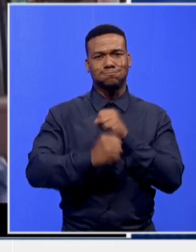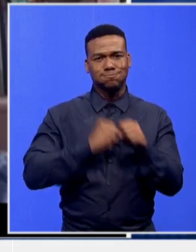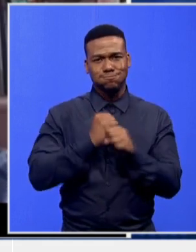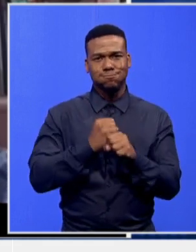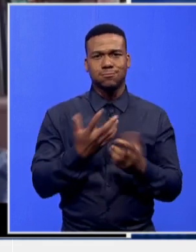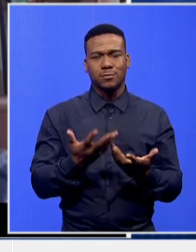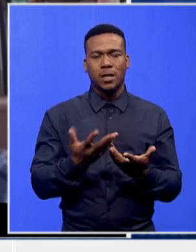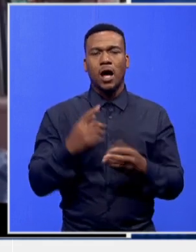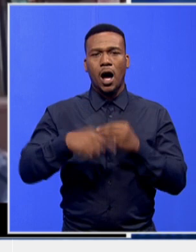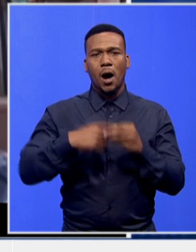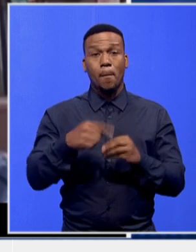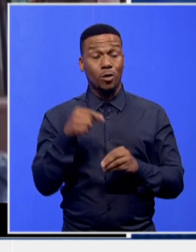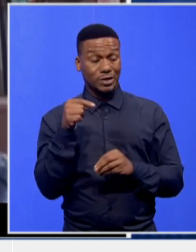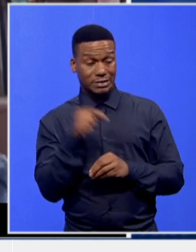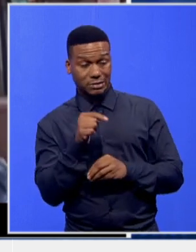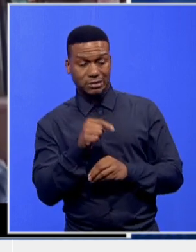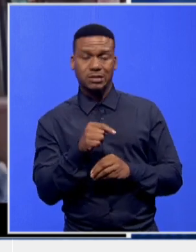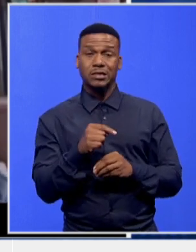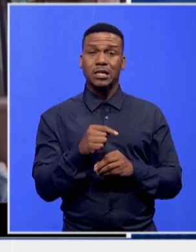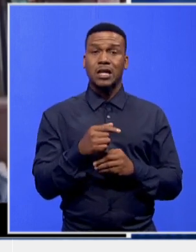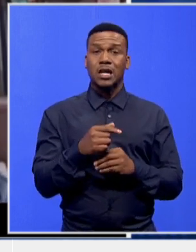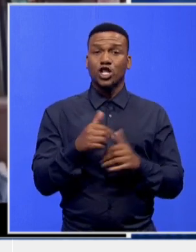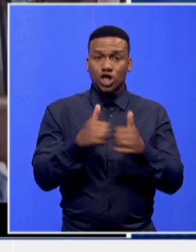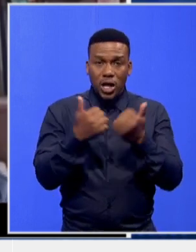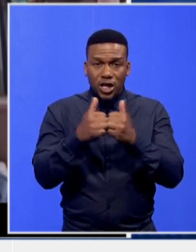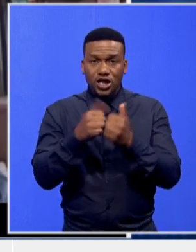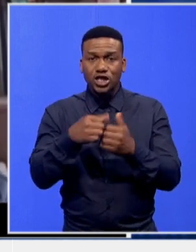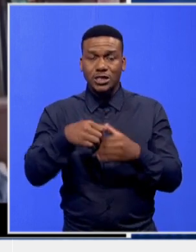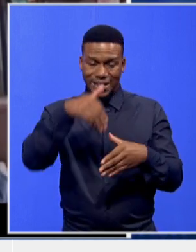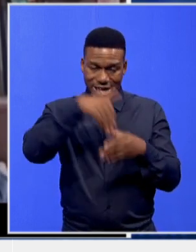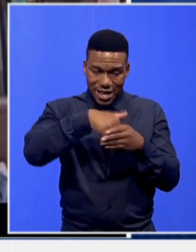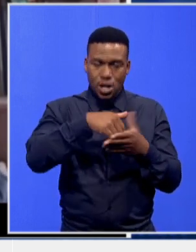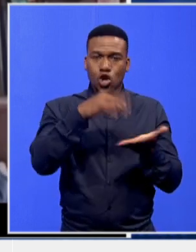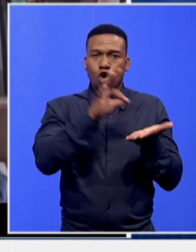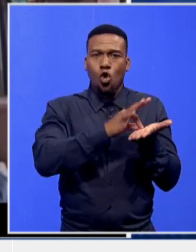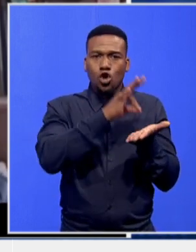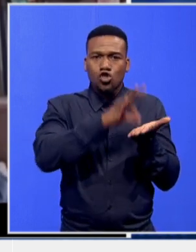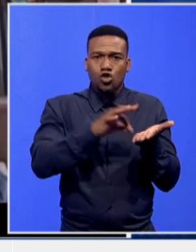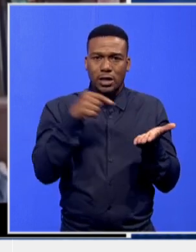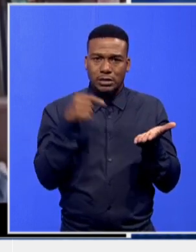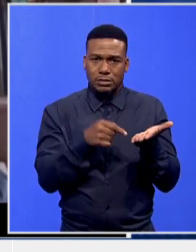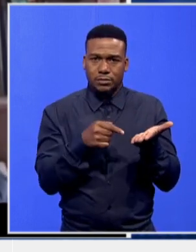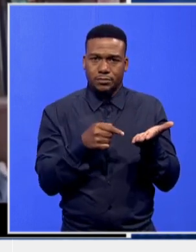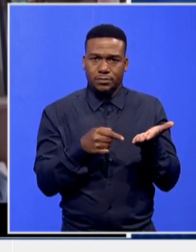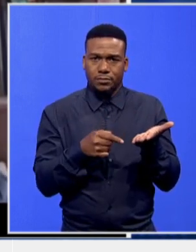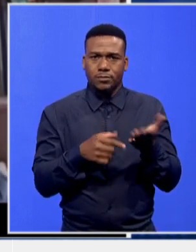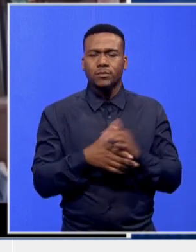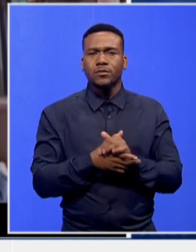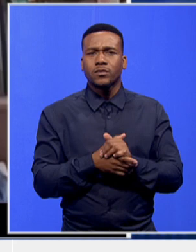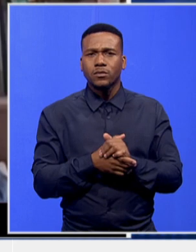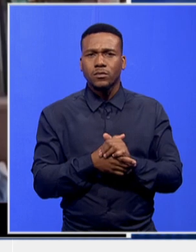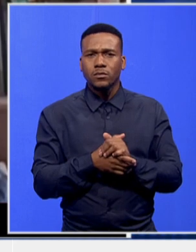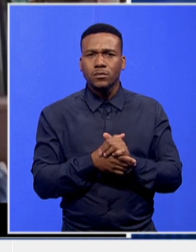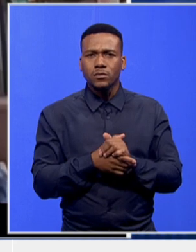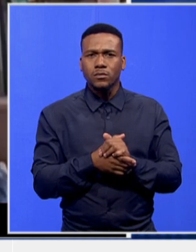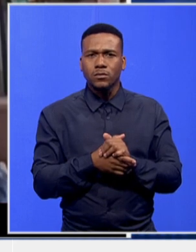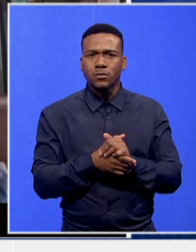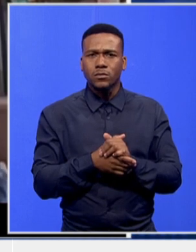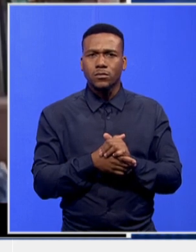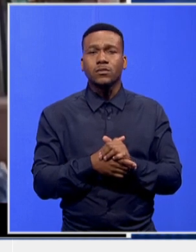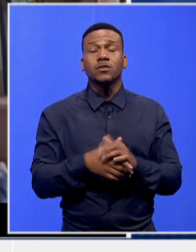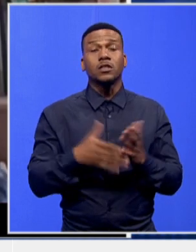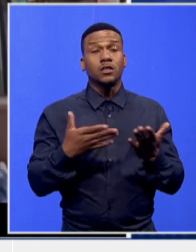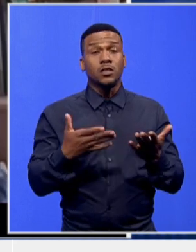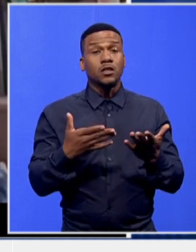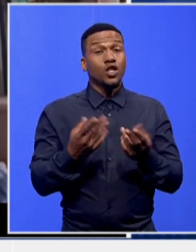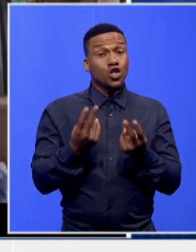contracts. But if you start looking at irregular expenditure and specifically at new regular expenditure, you will